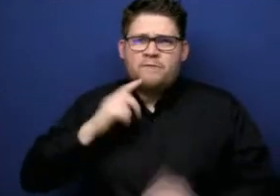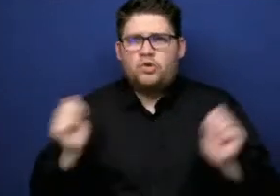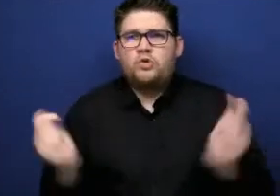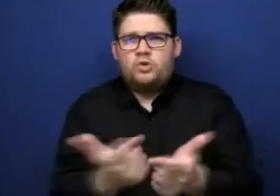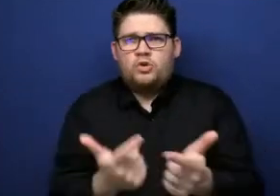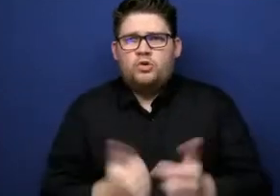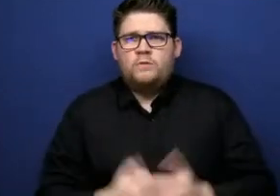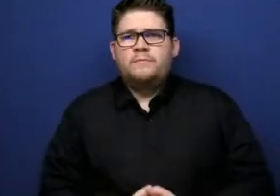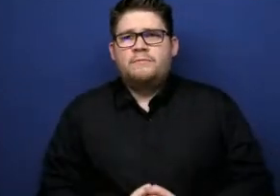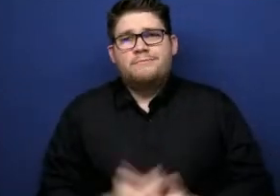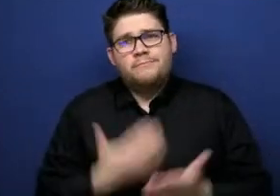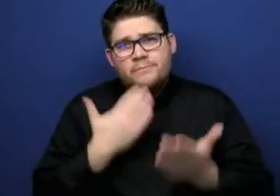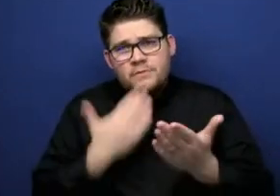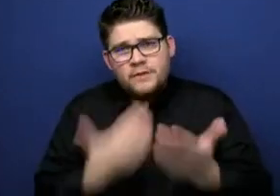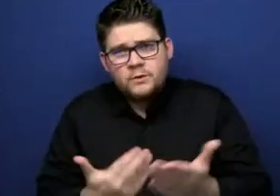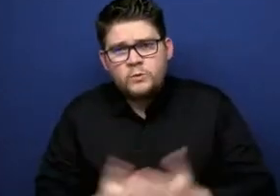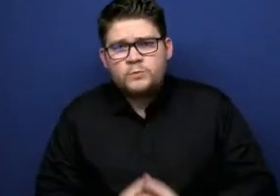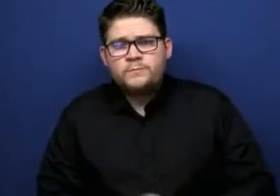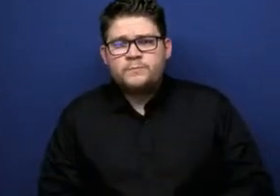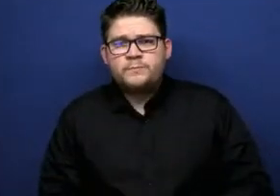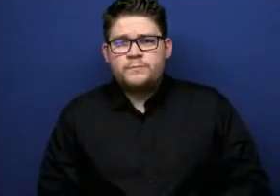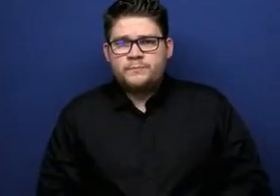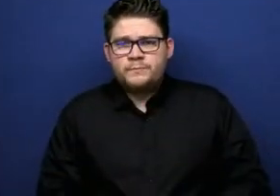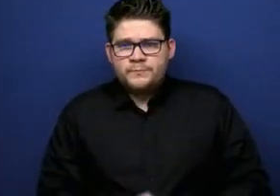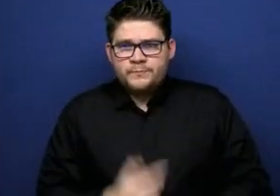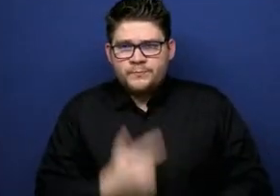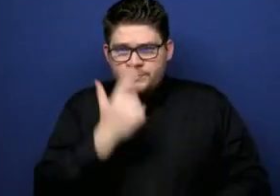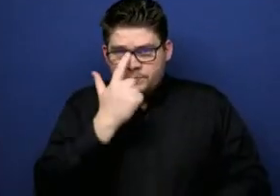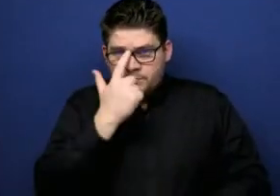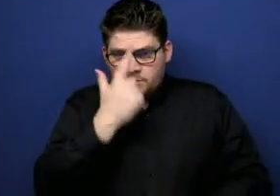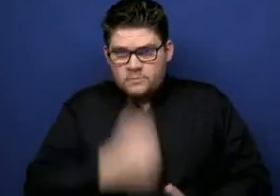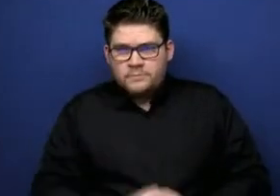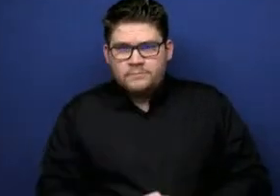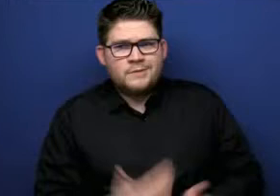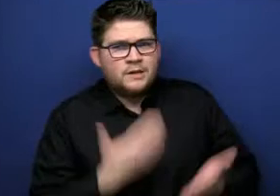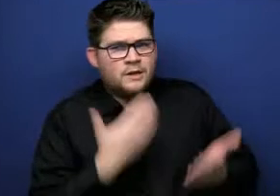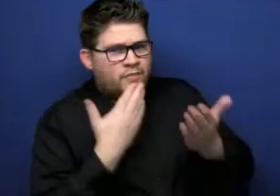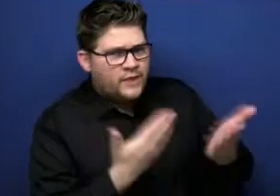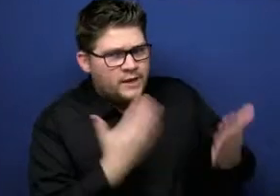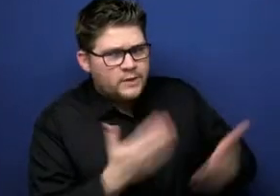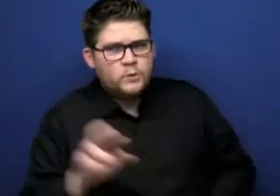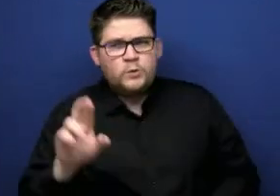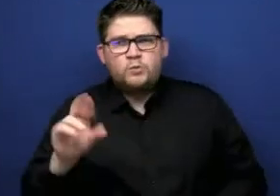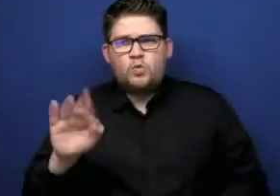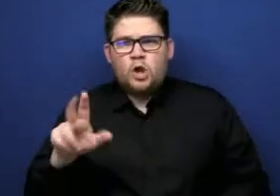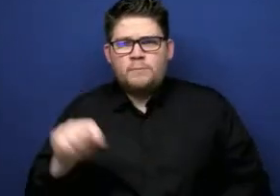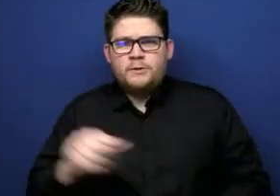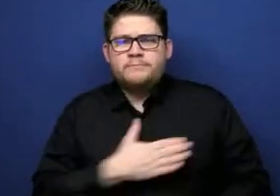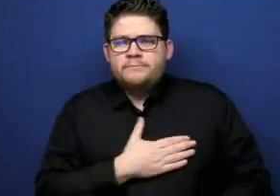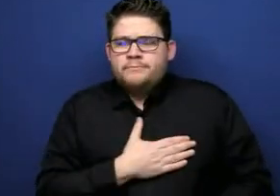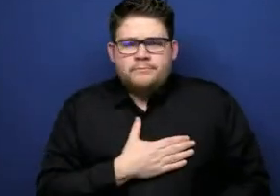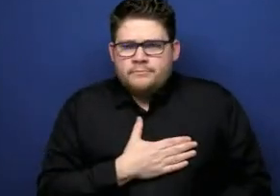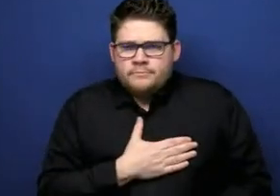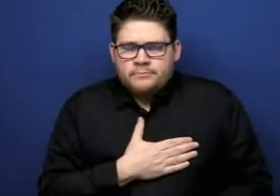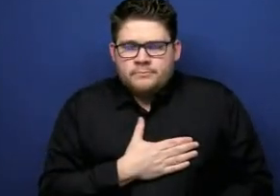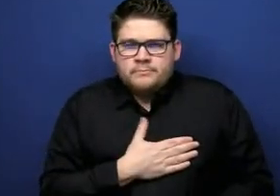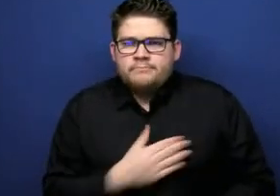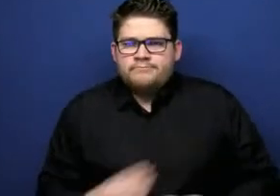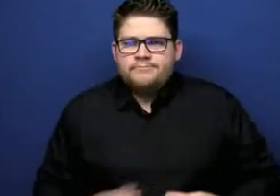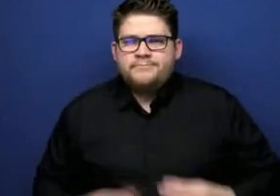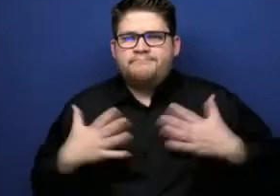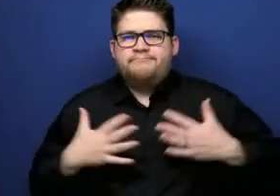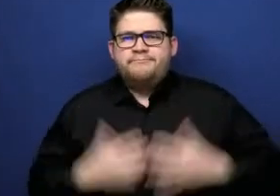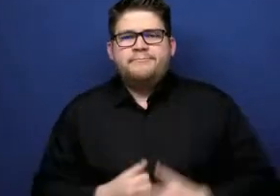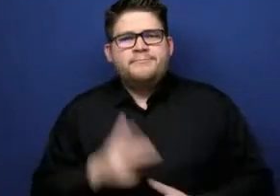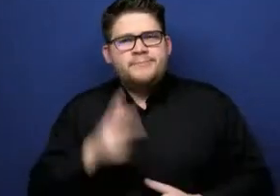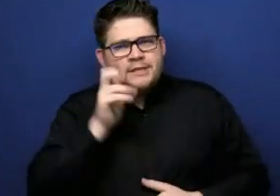Thank you, Robert, for your reflections today. Profoundly moving to hear your stories and your understanding of the challenges that Yom